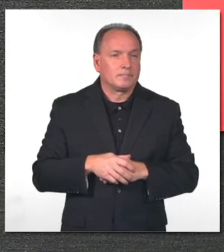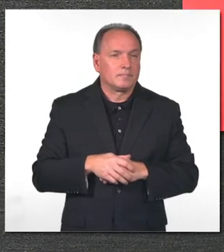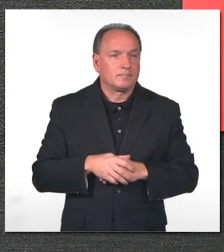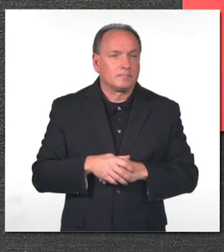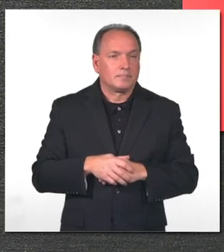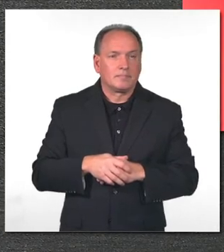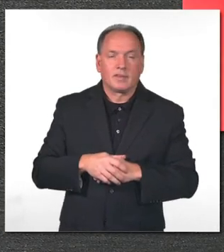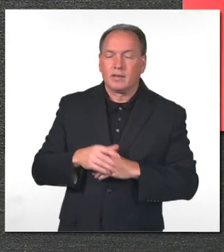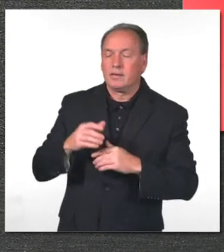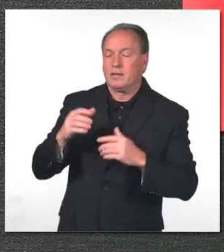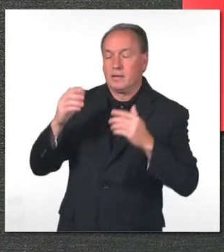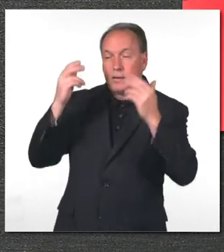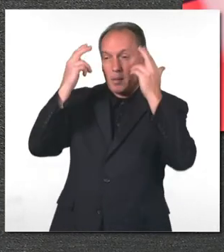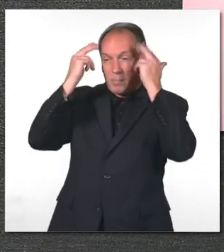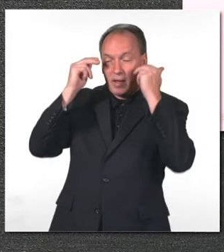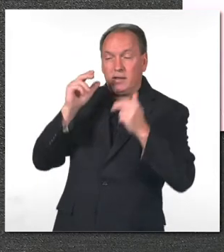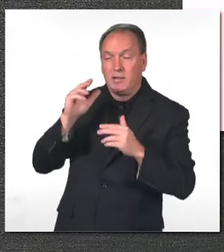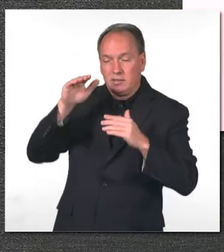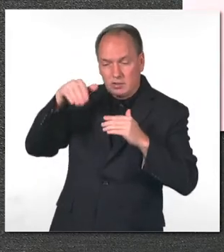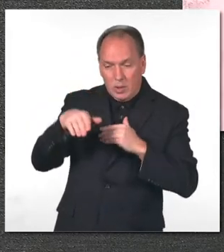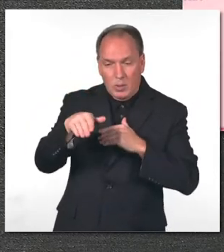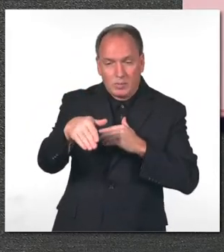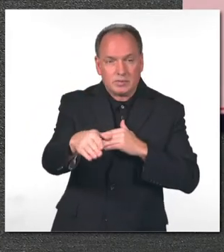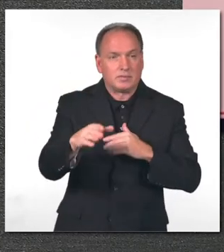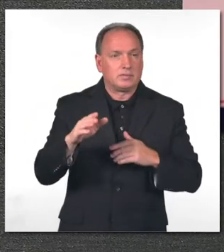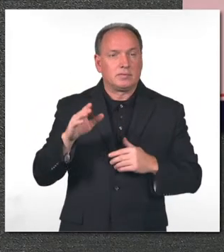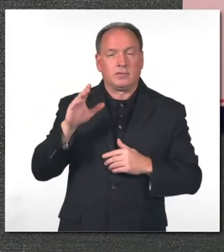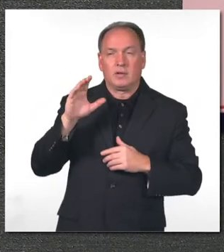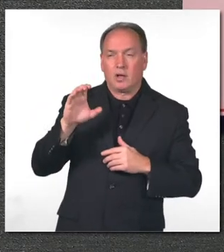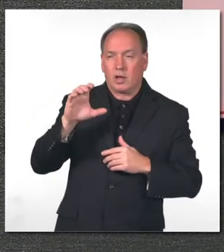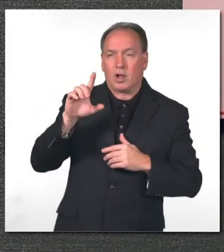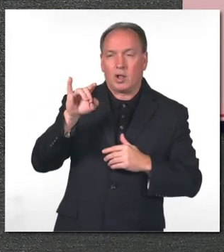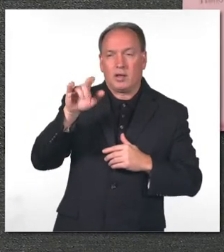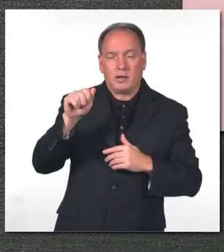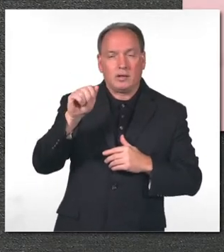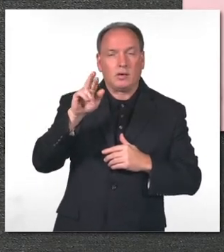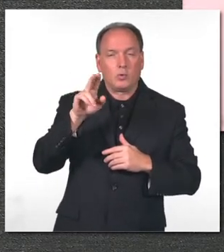Bunny Slopes by Claudia Rude. Hello!